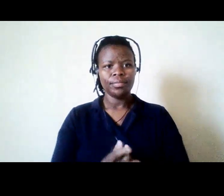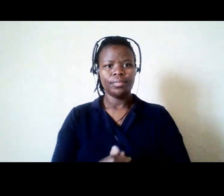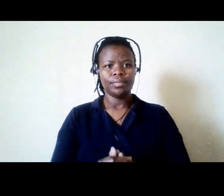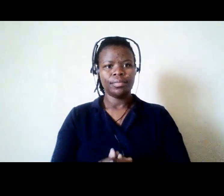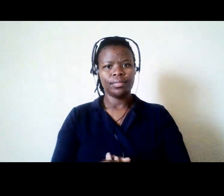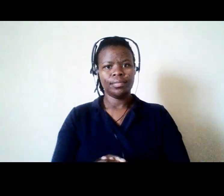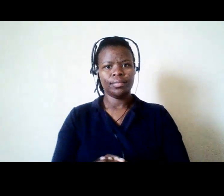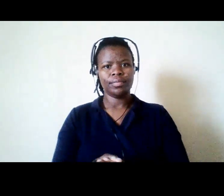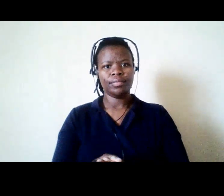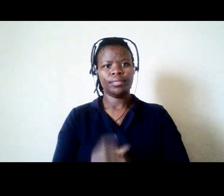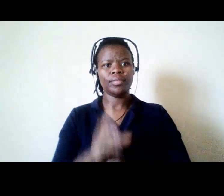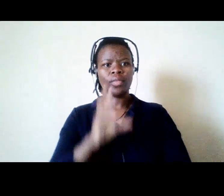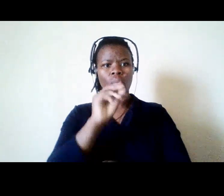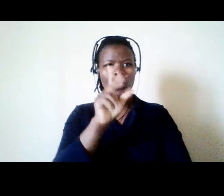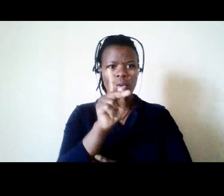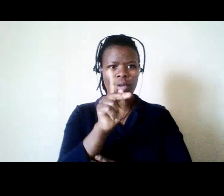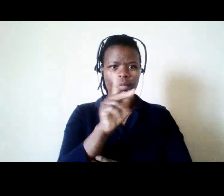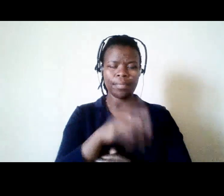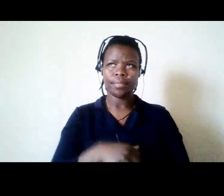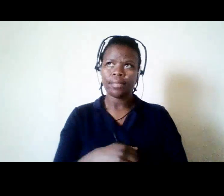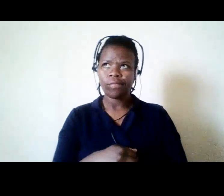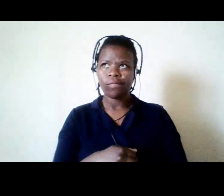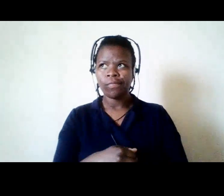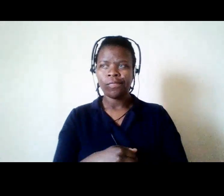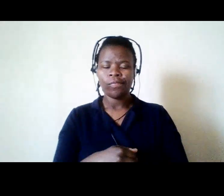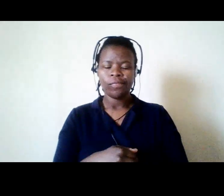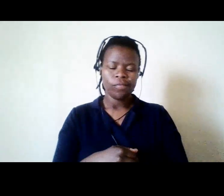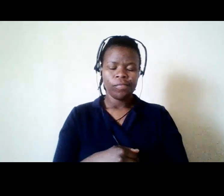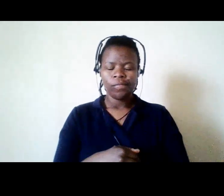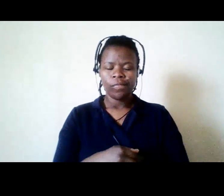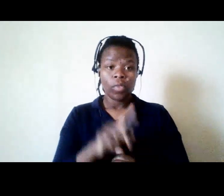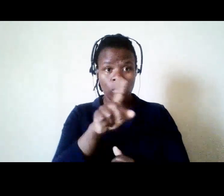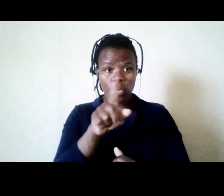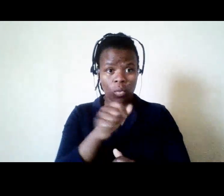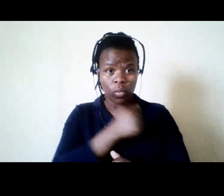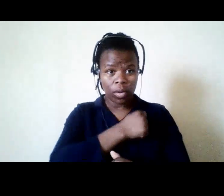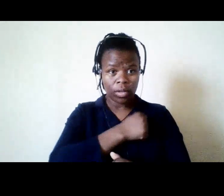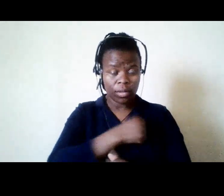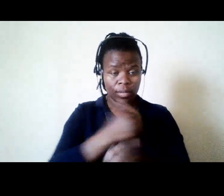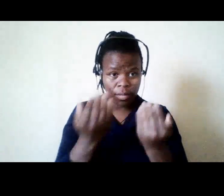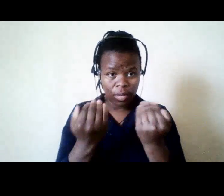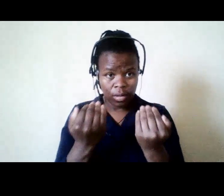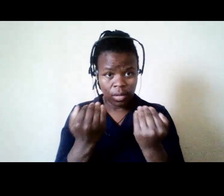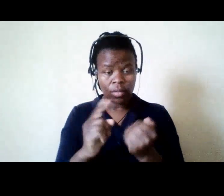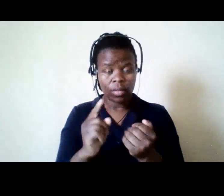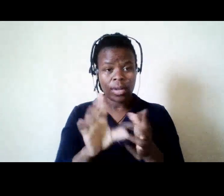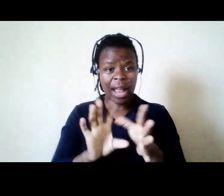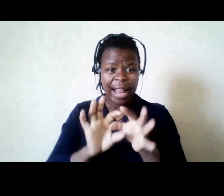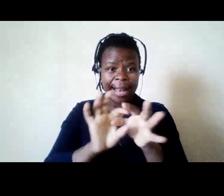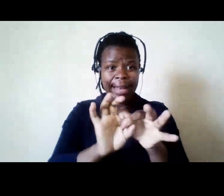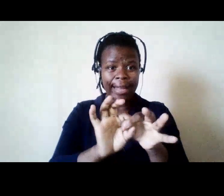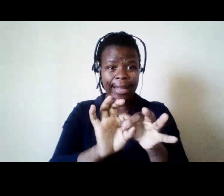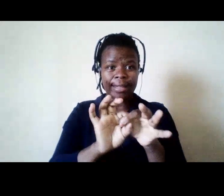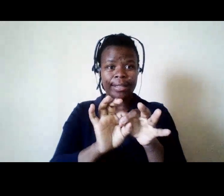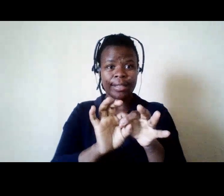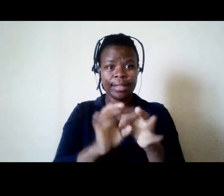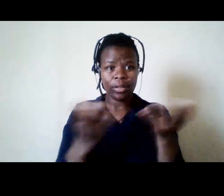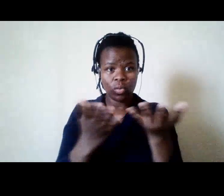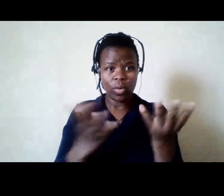Okay. So my question now, it's linked to disability